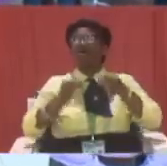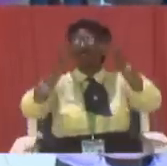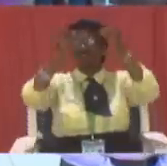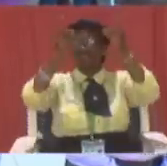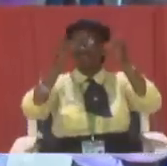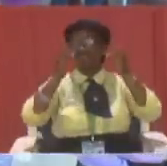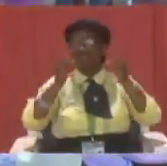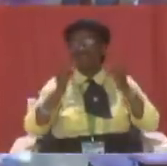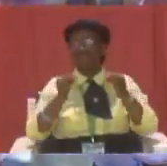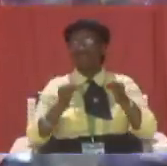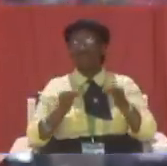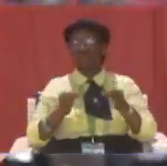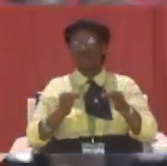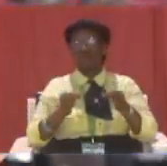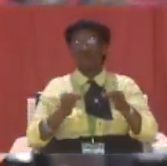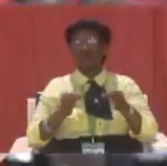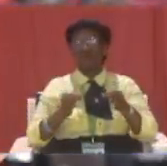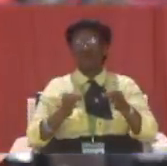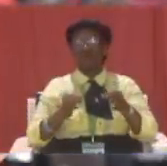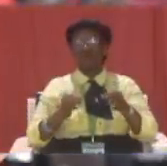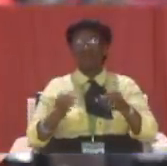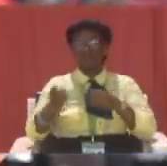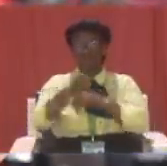He will have mercy.